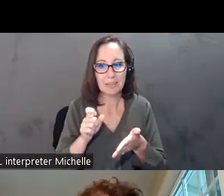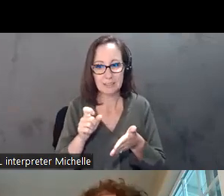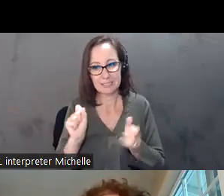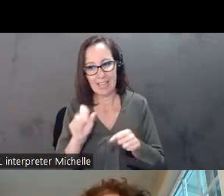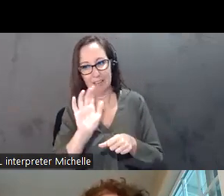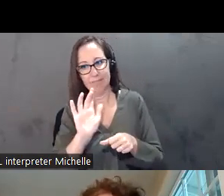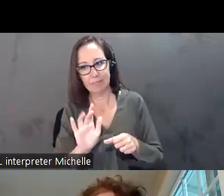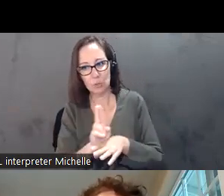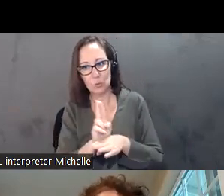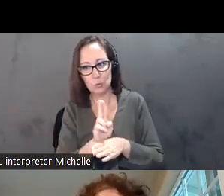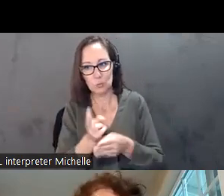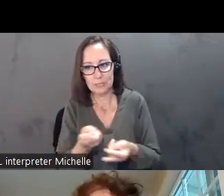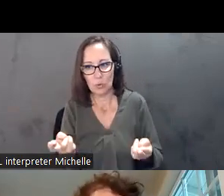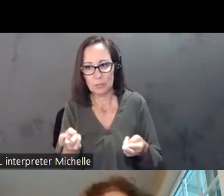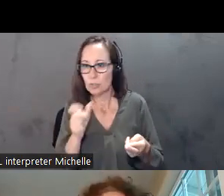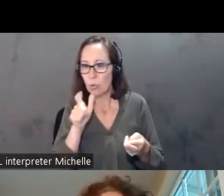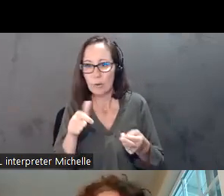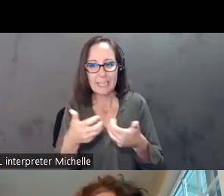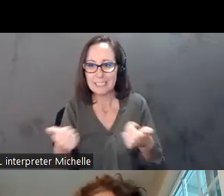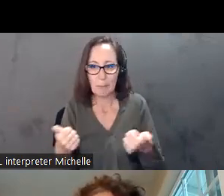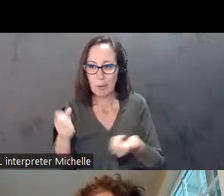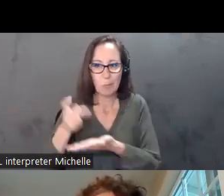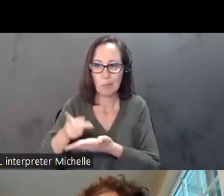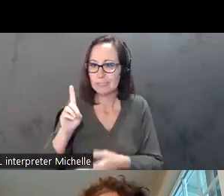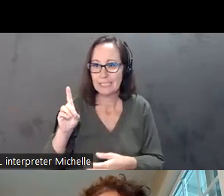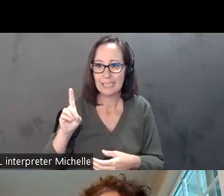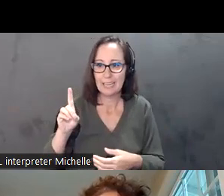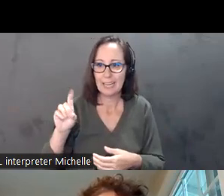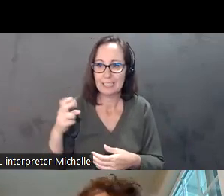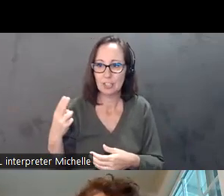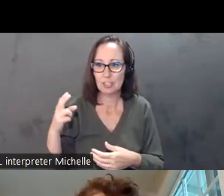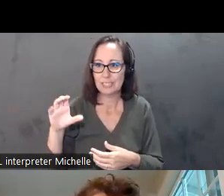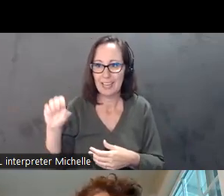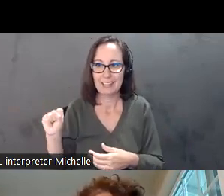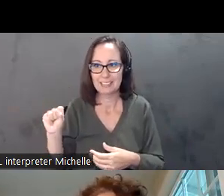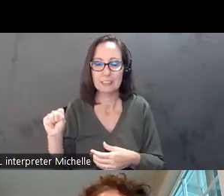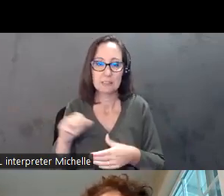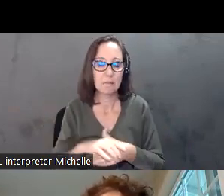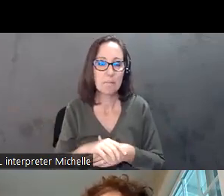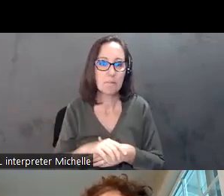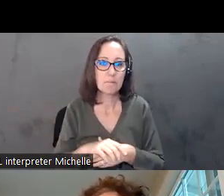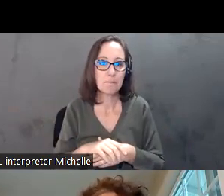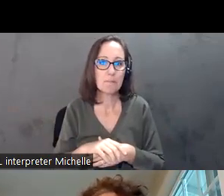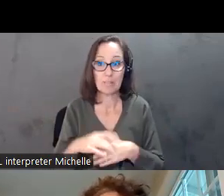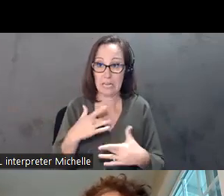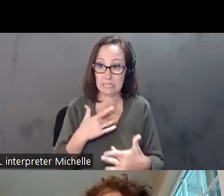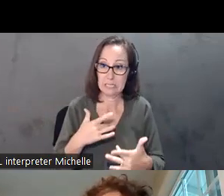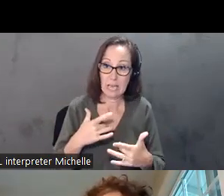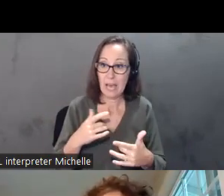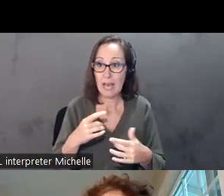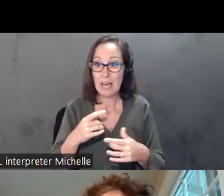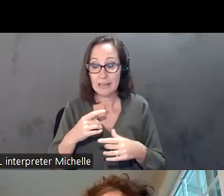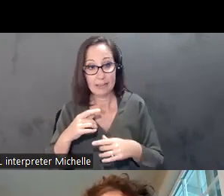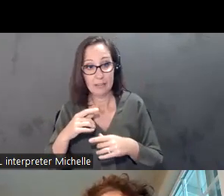without obtaining separate approval for DHCS, which they would need to do if they used a resource that they had developed